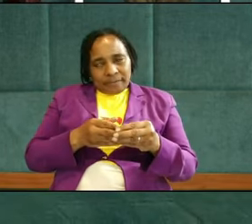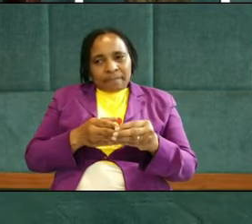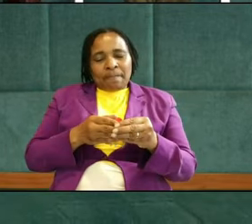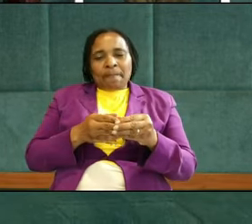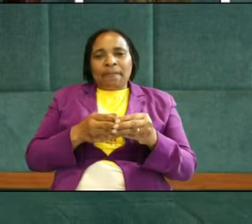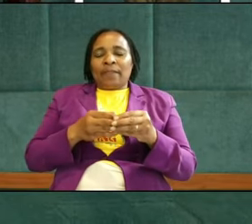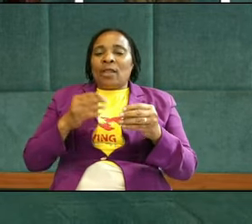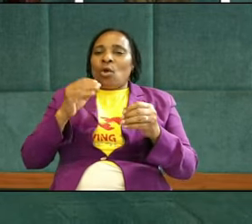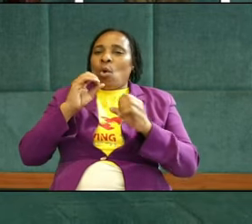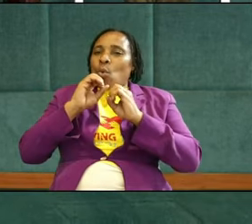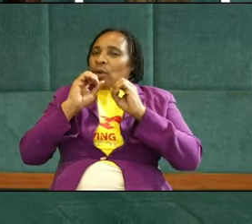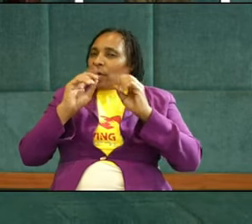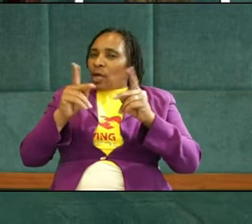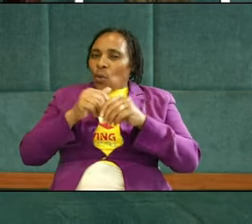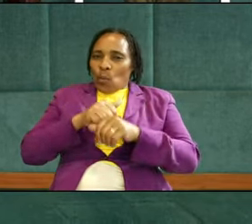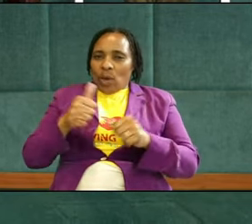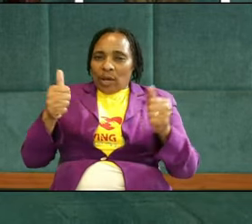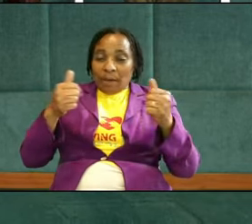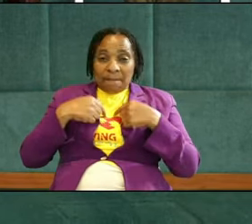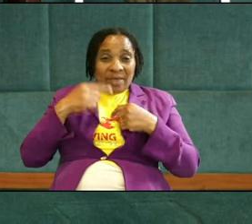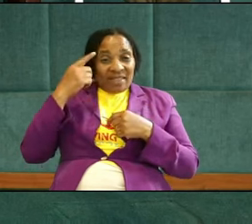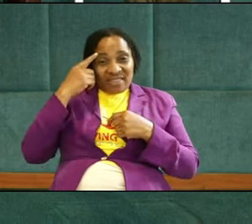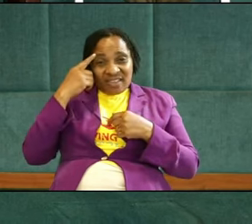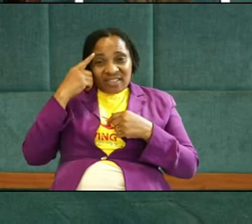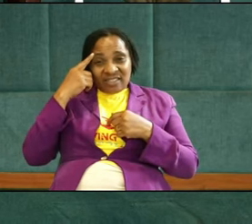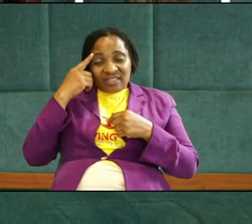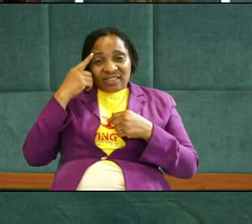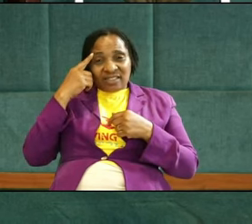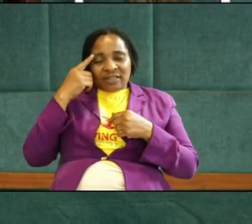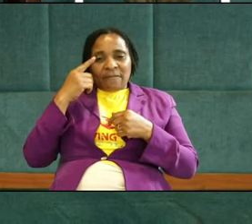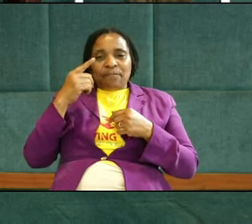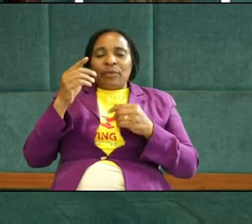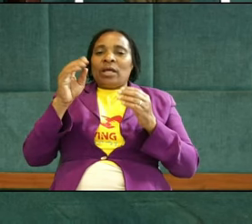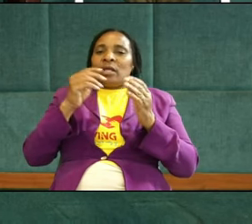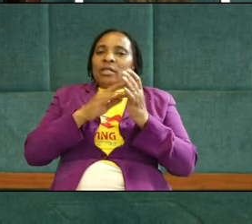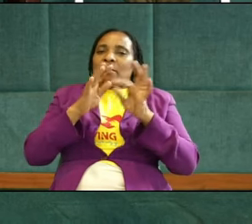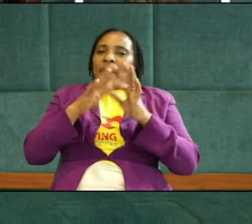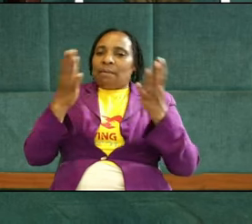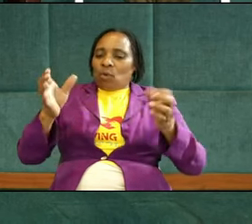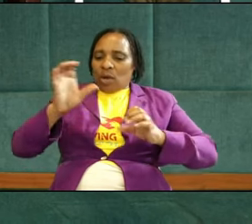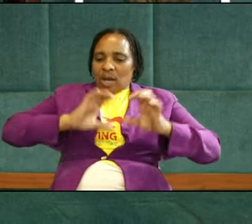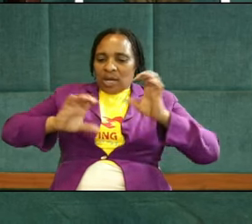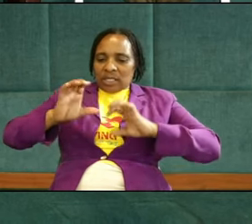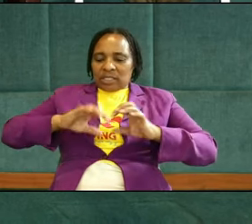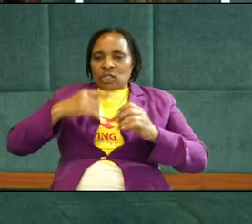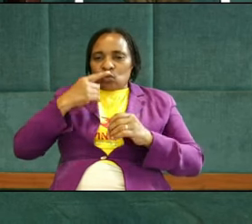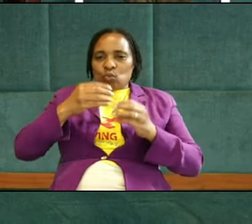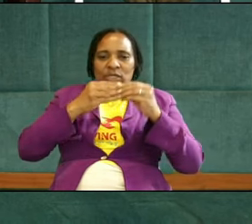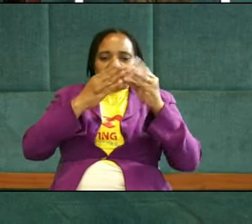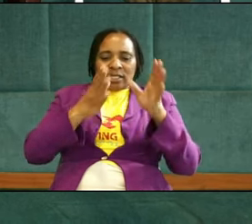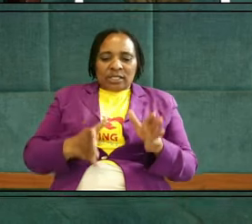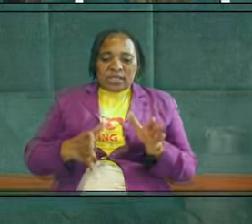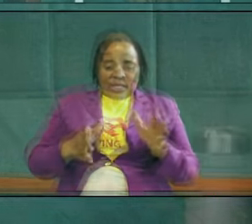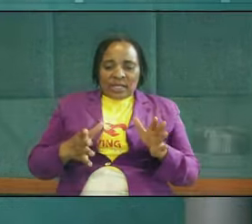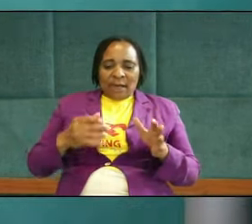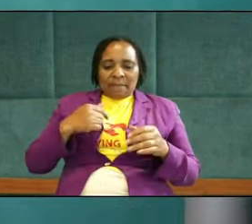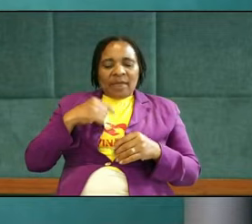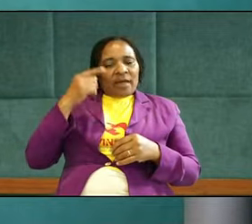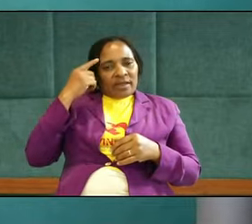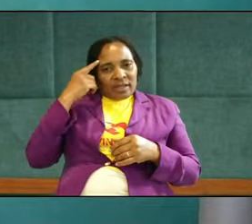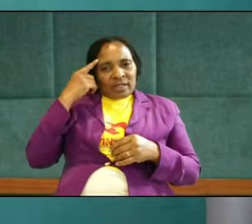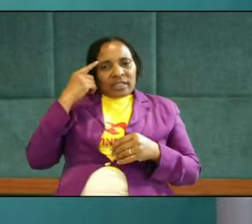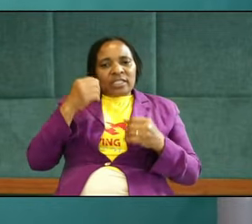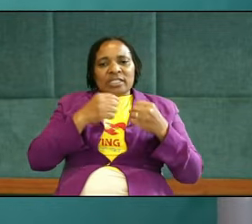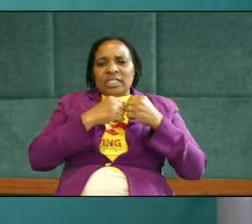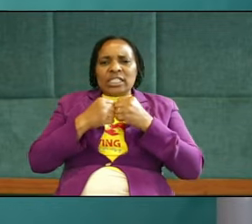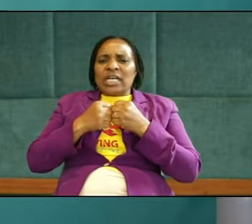Michelle? Well, I think that I'll refer to the Bible characters who are leaders. Mm-hmm. I think the hardest